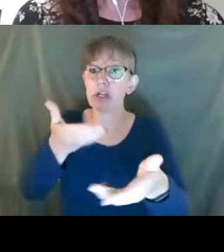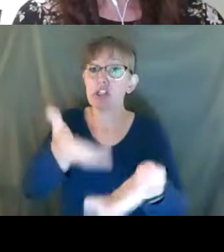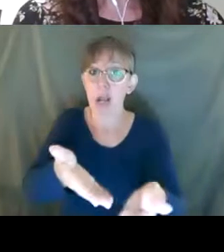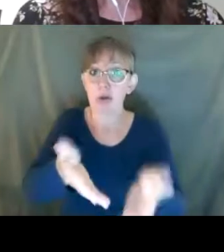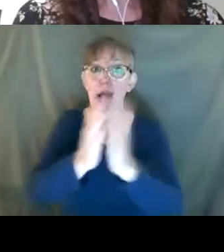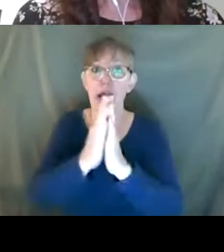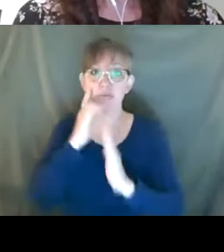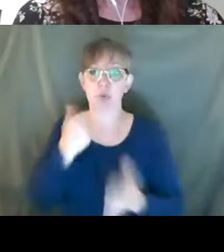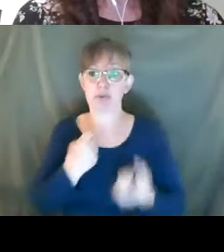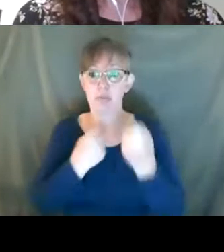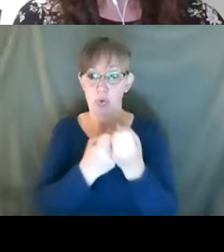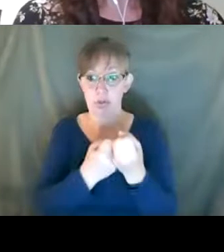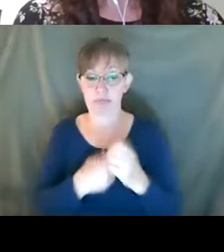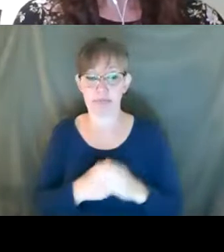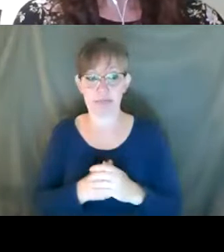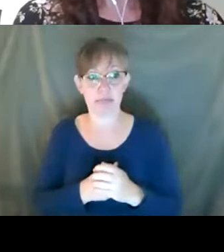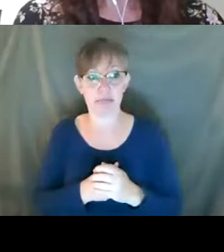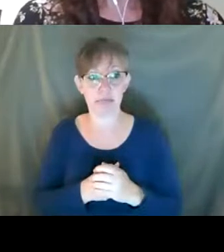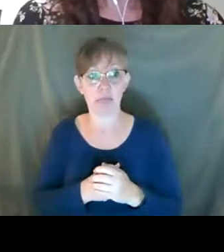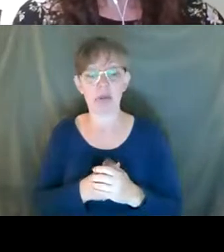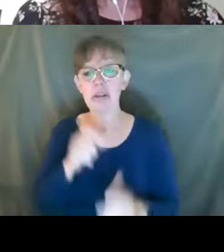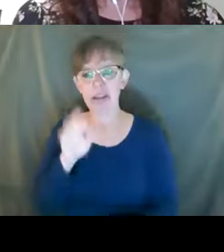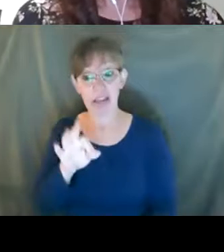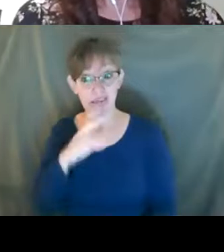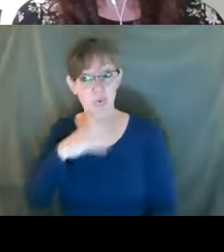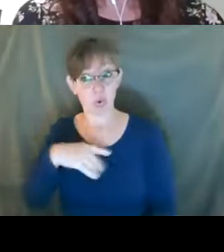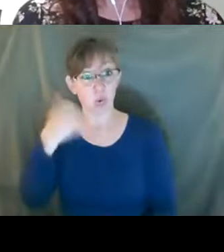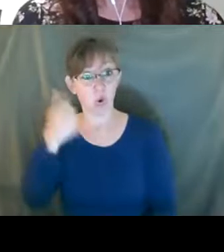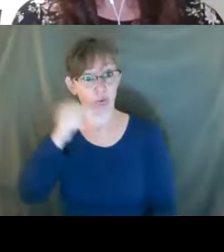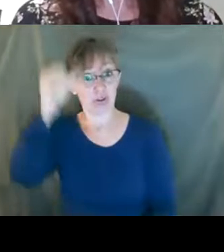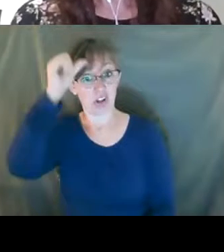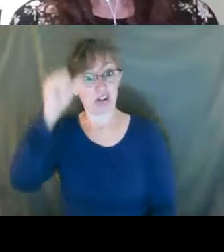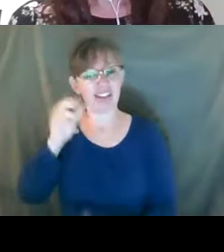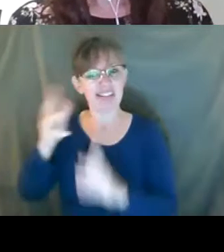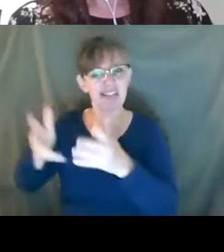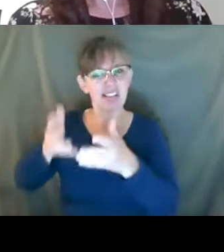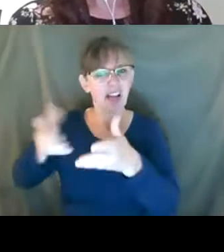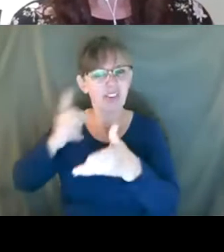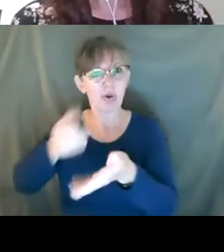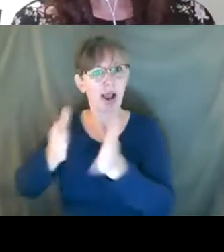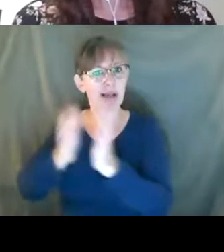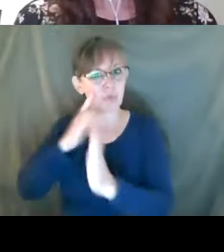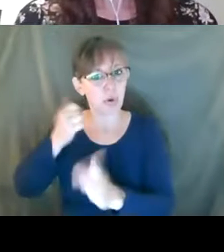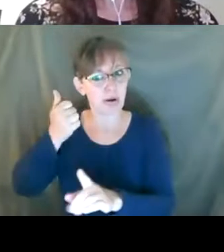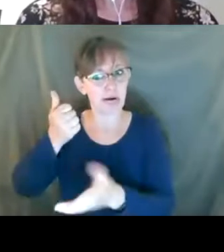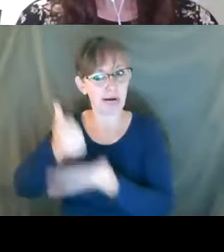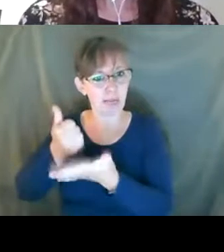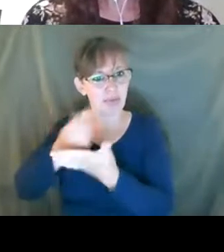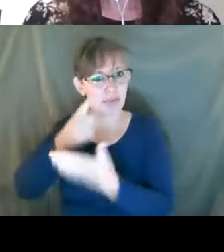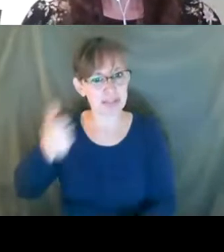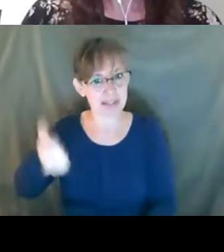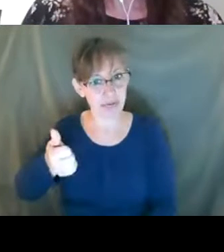older adult left to find help on their own is at high risk of dying first.